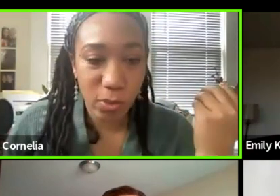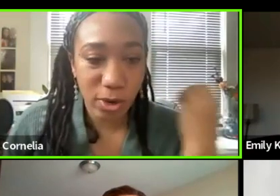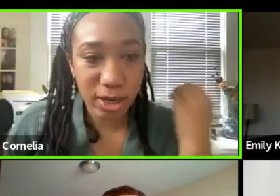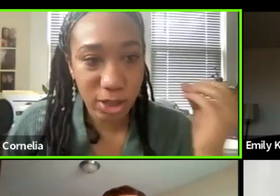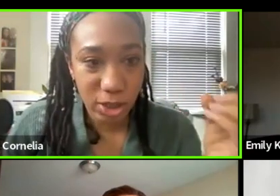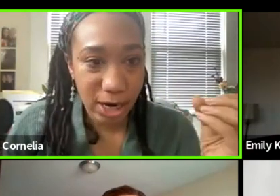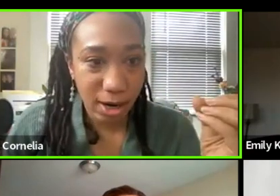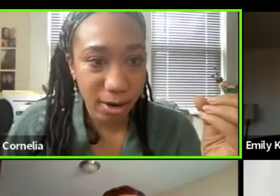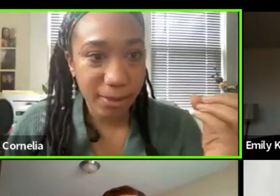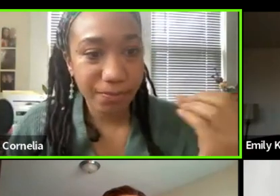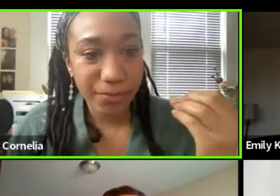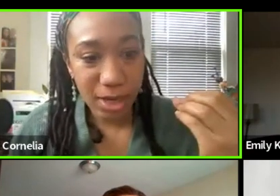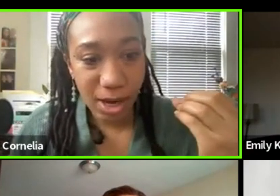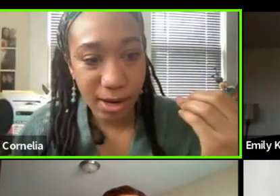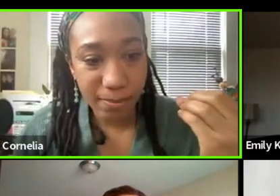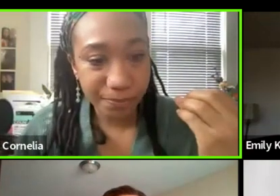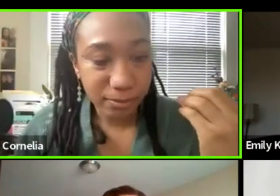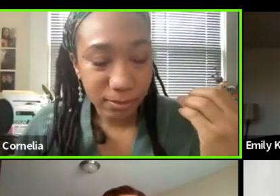the public. And so we're going to share